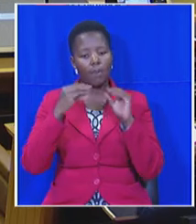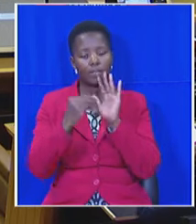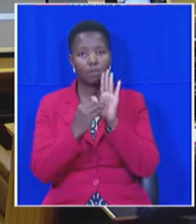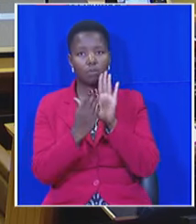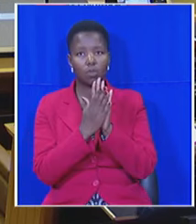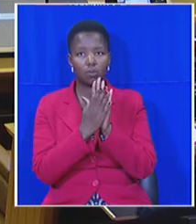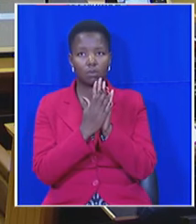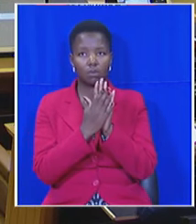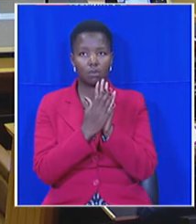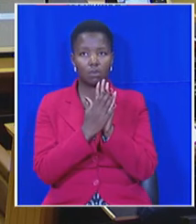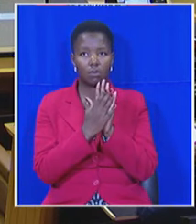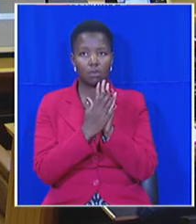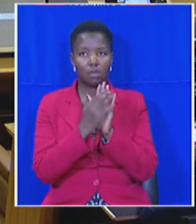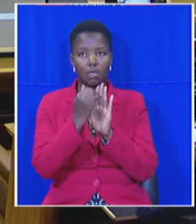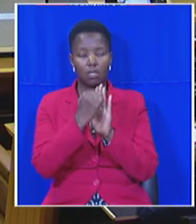any objections?